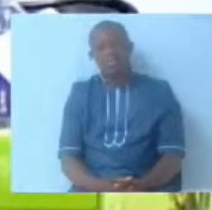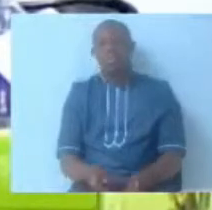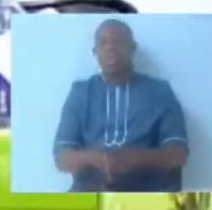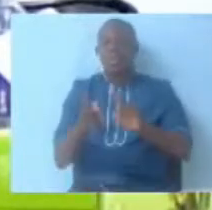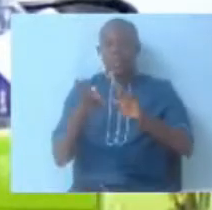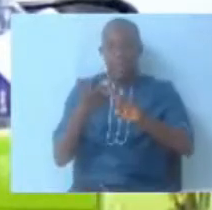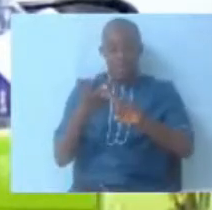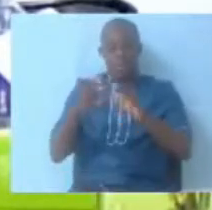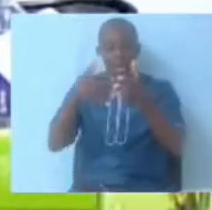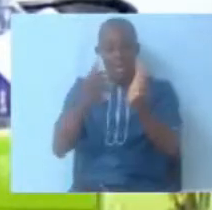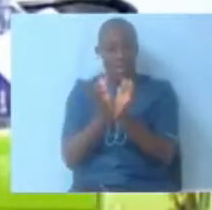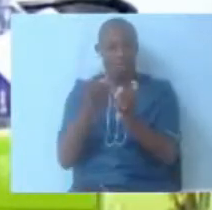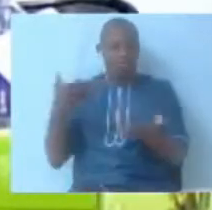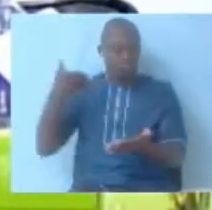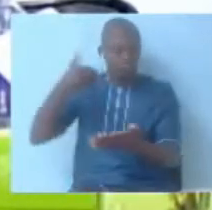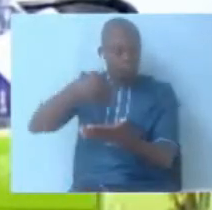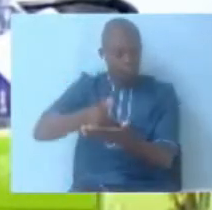Second class up to a tune of